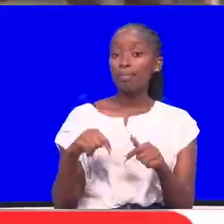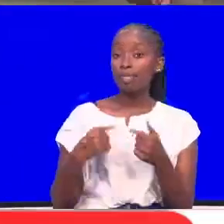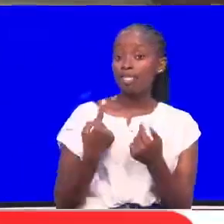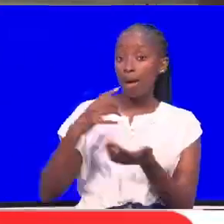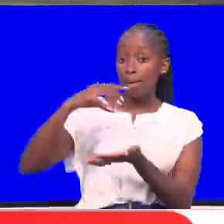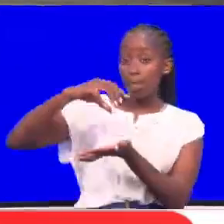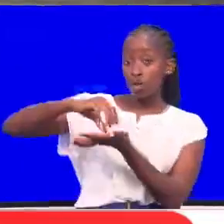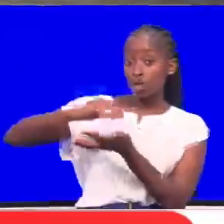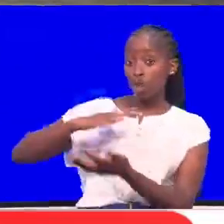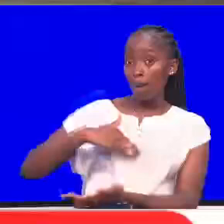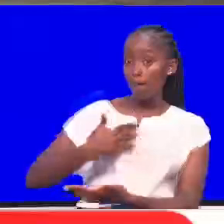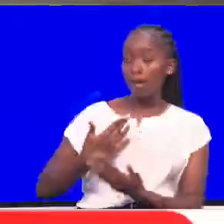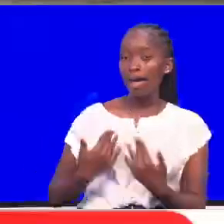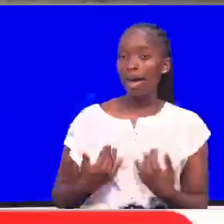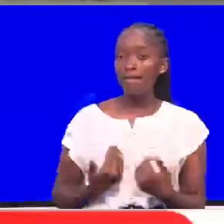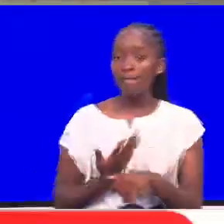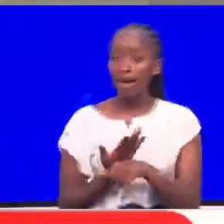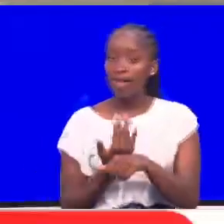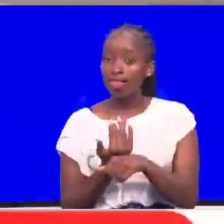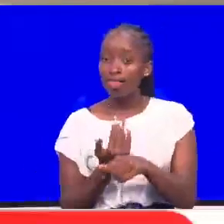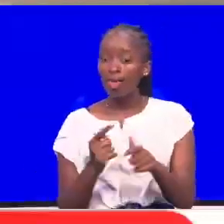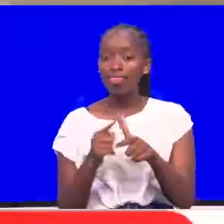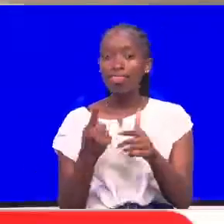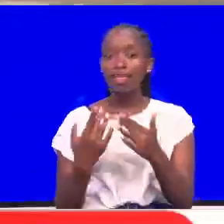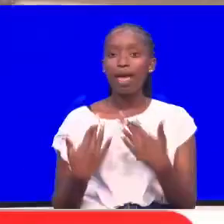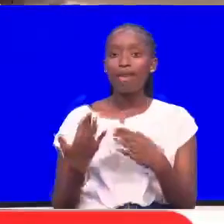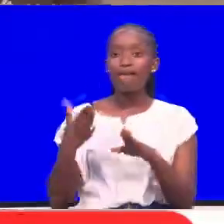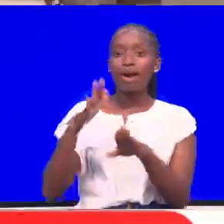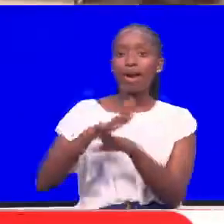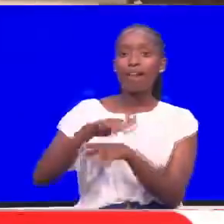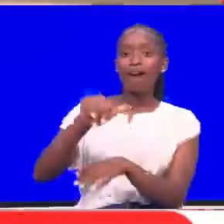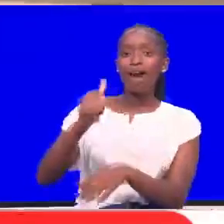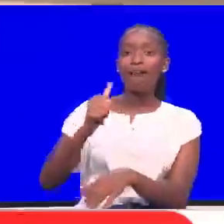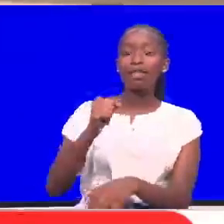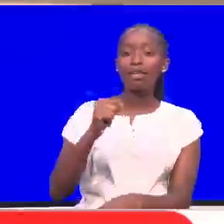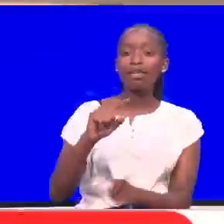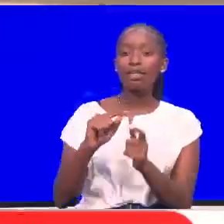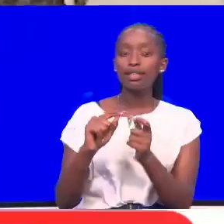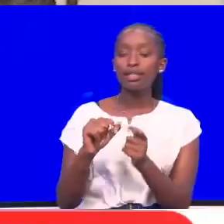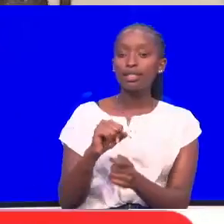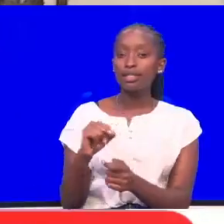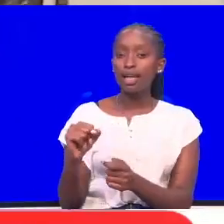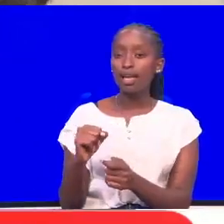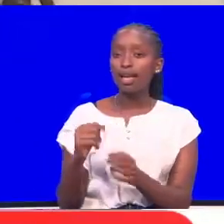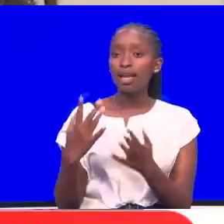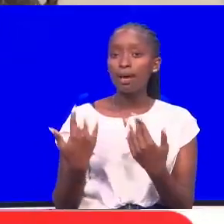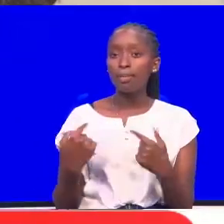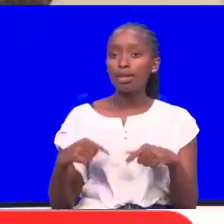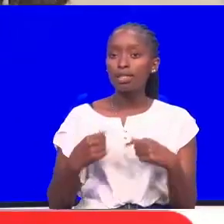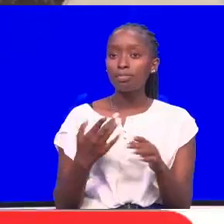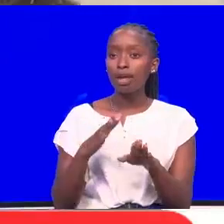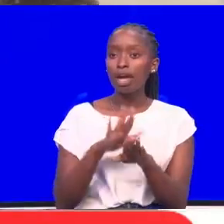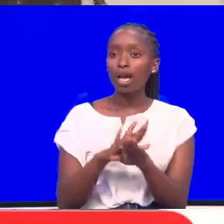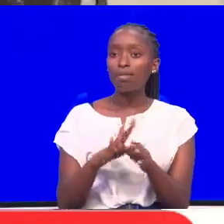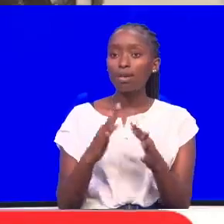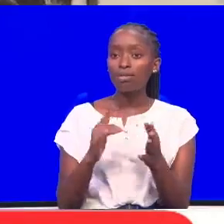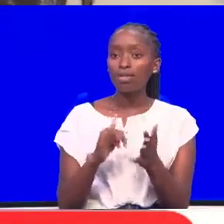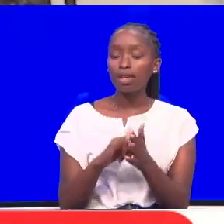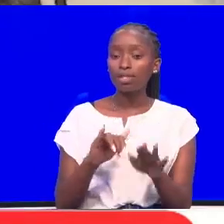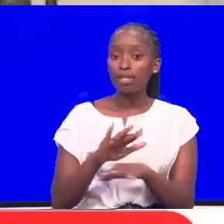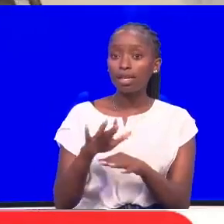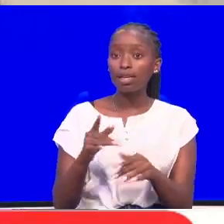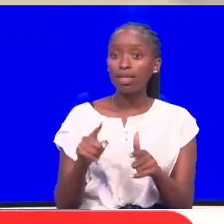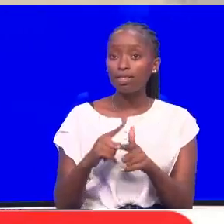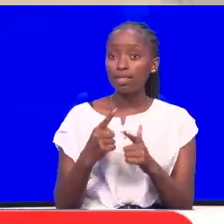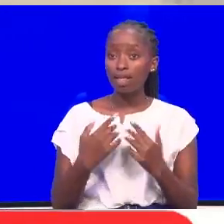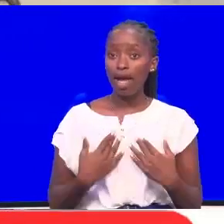position ni reception na ku cover backcourt. Mimi naambia mimi nikibeba nyuma mnimekie point hapo mbele. Aki make point not Moim